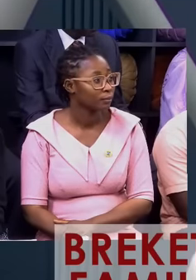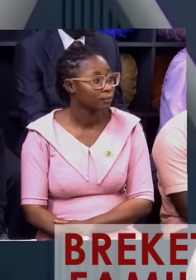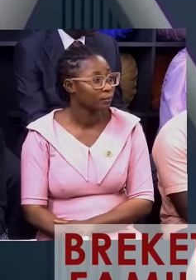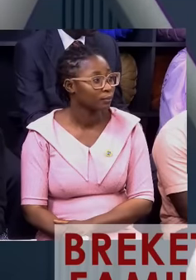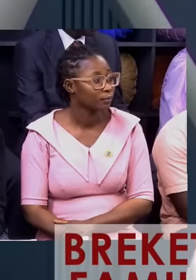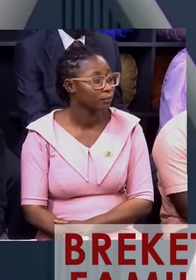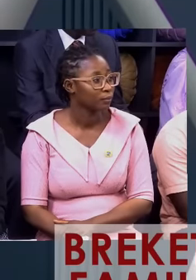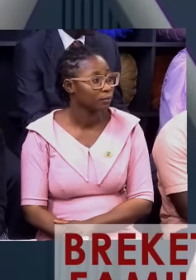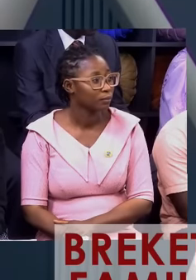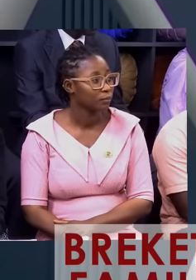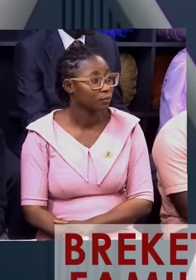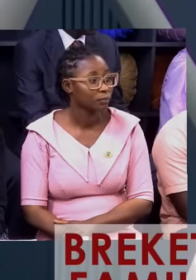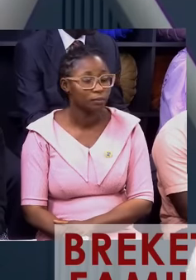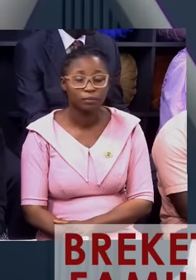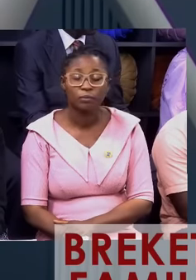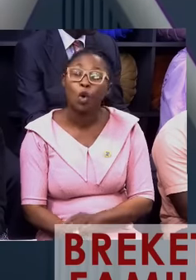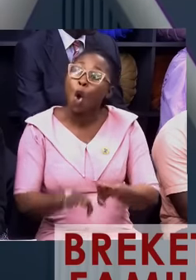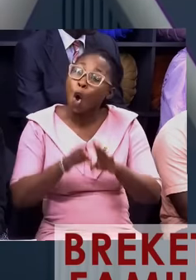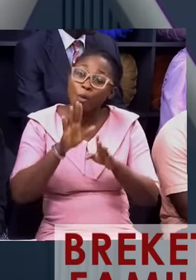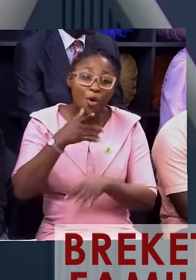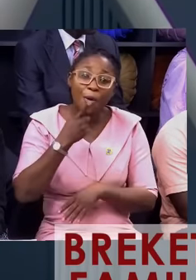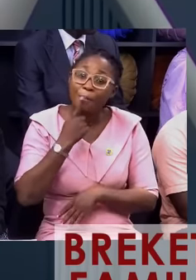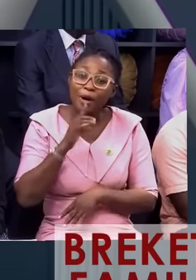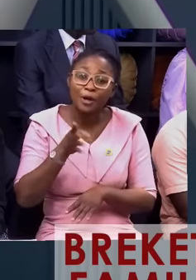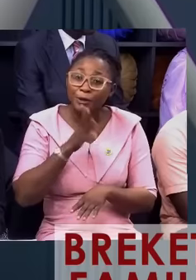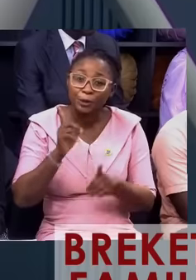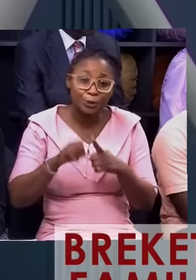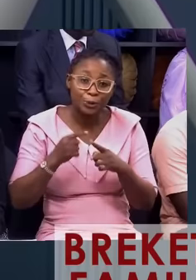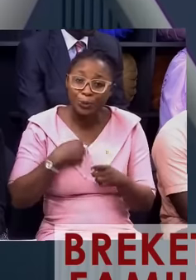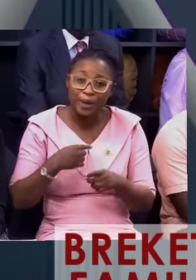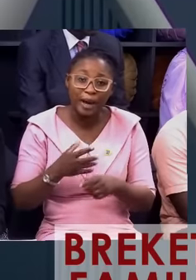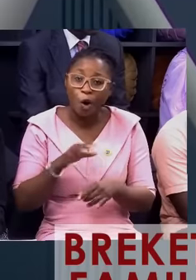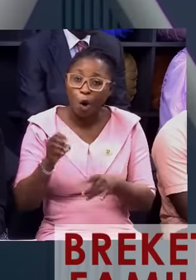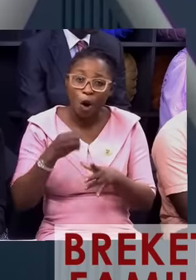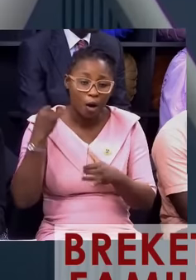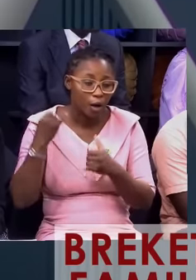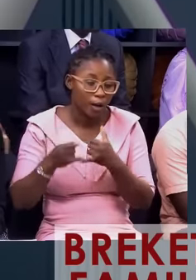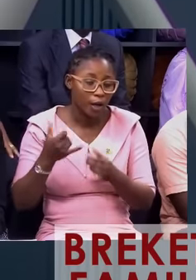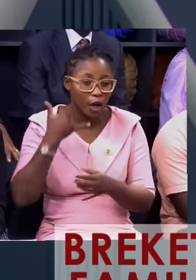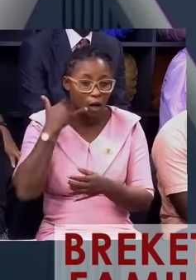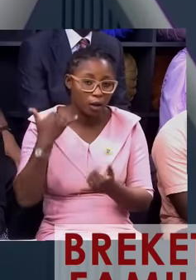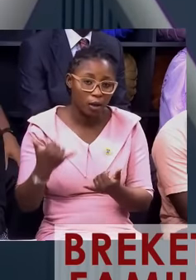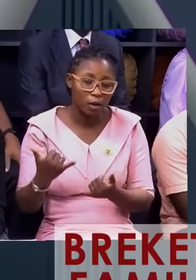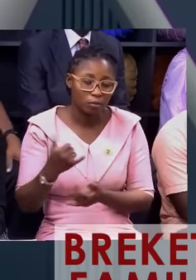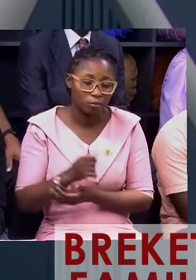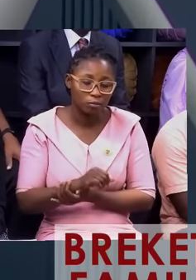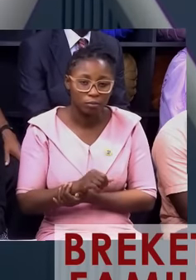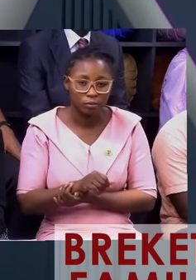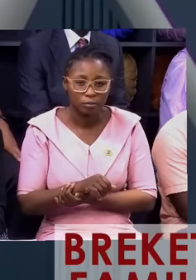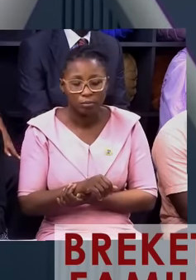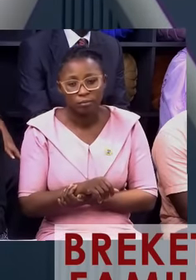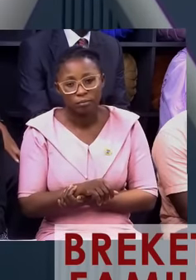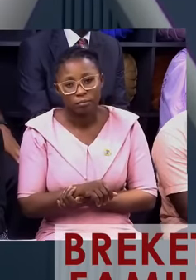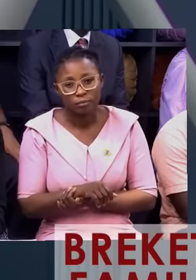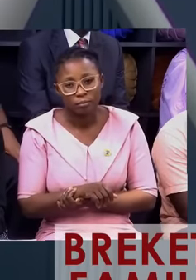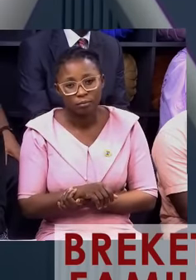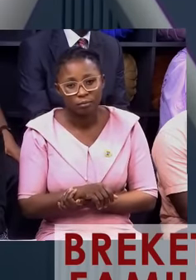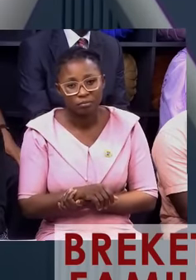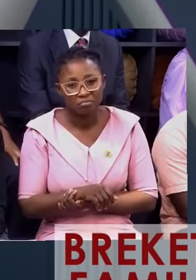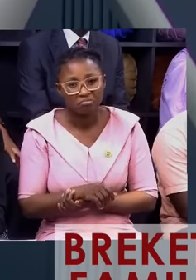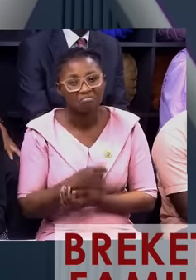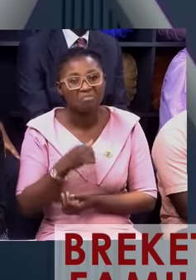morning open your mouth talk to me or I end the call now and pick another one let me